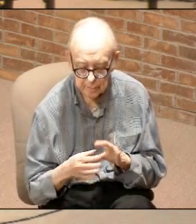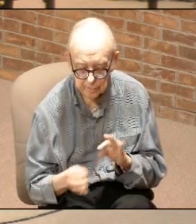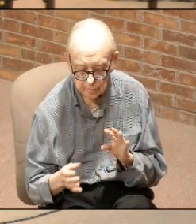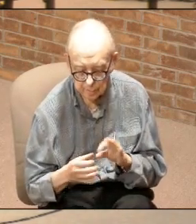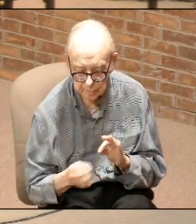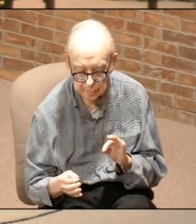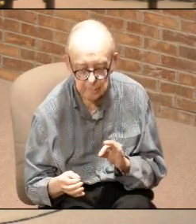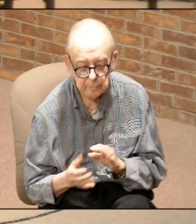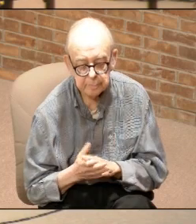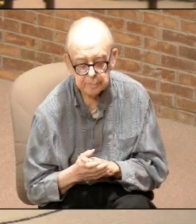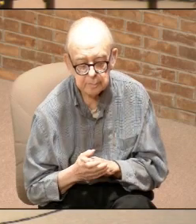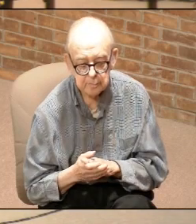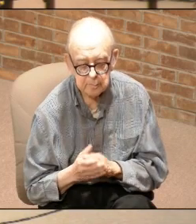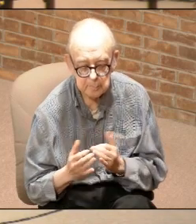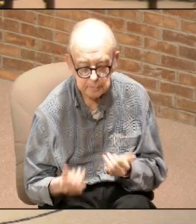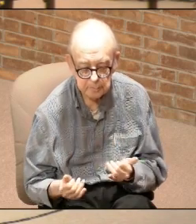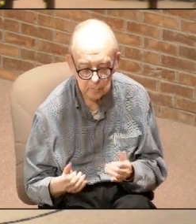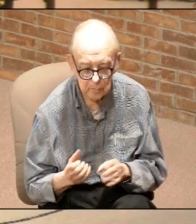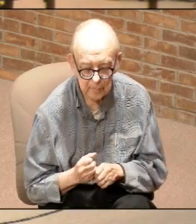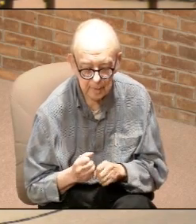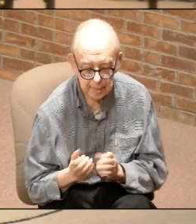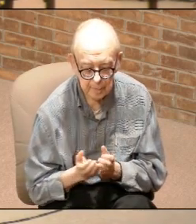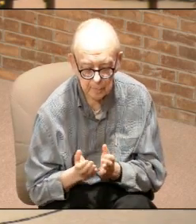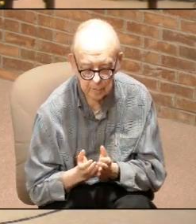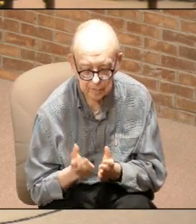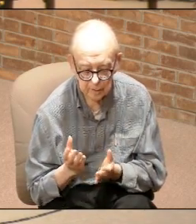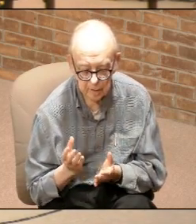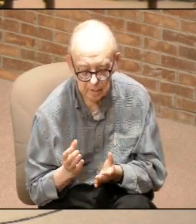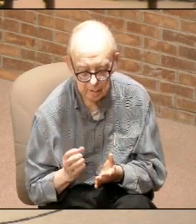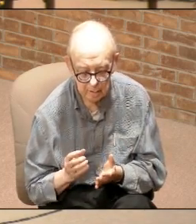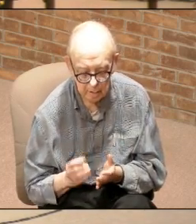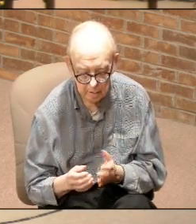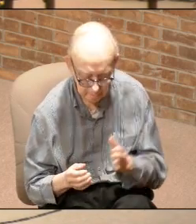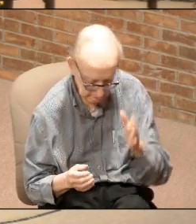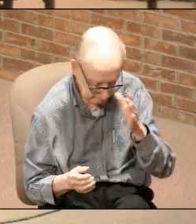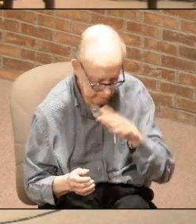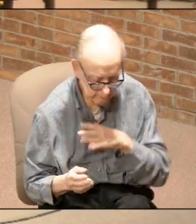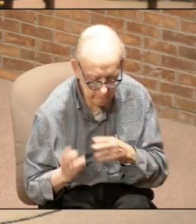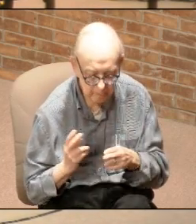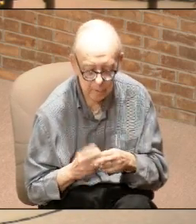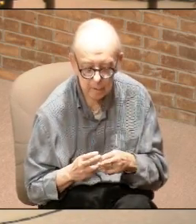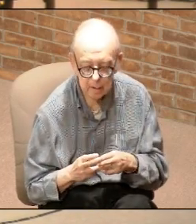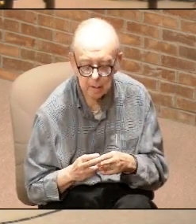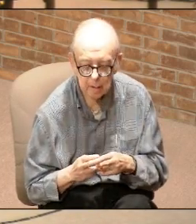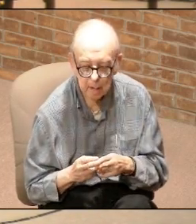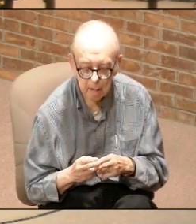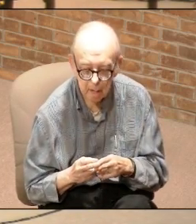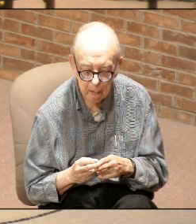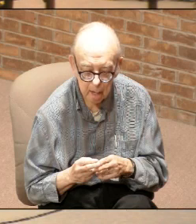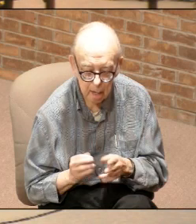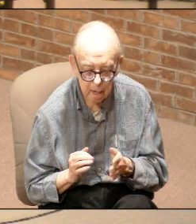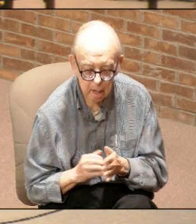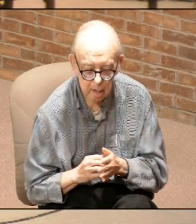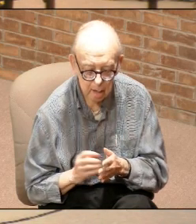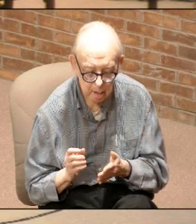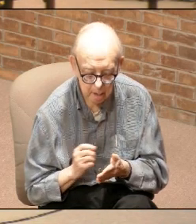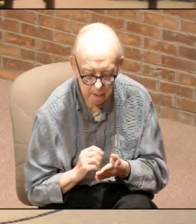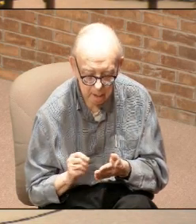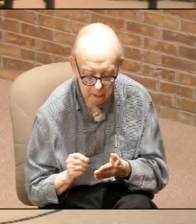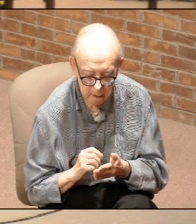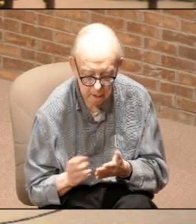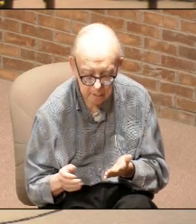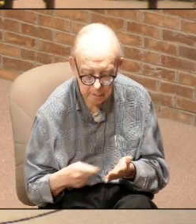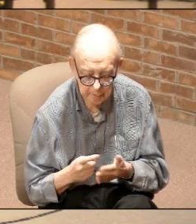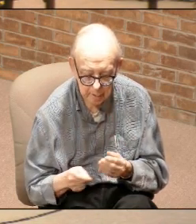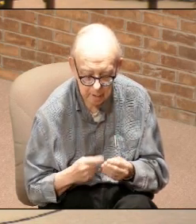and they now have got books out the gentleman's name that they wrote everything